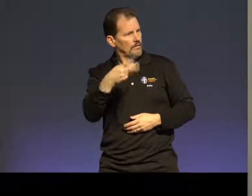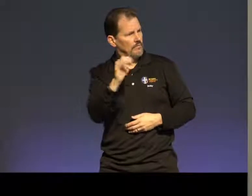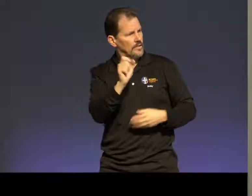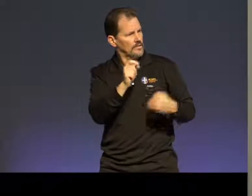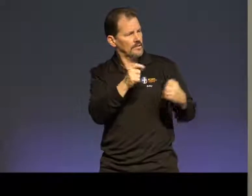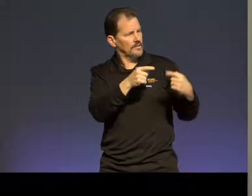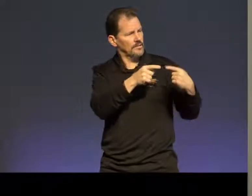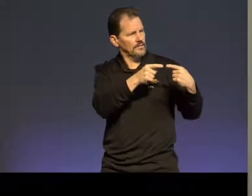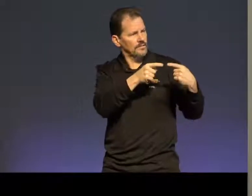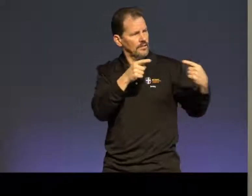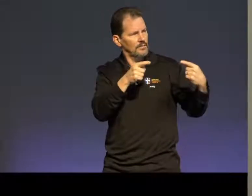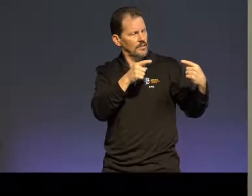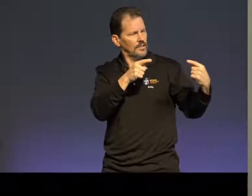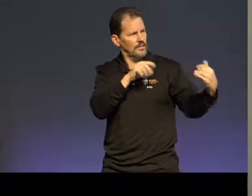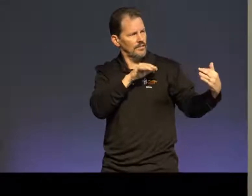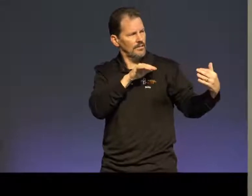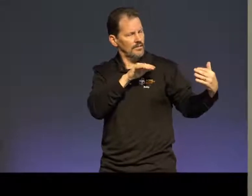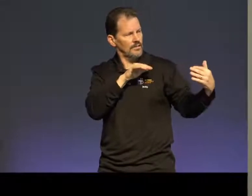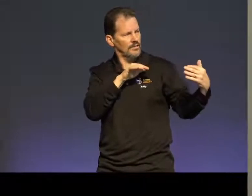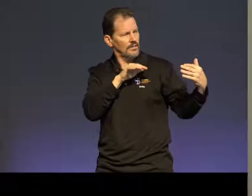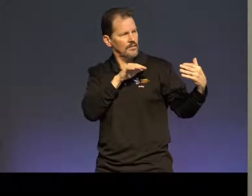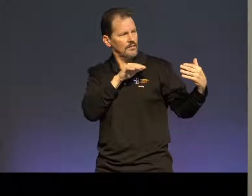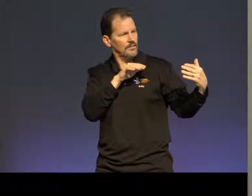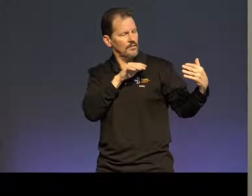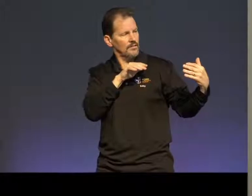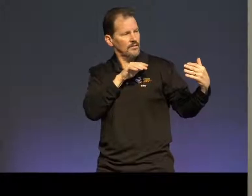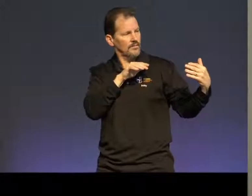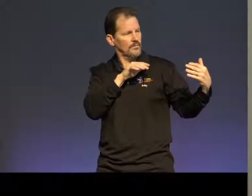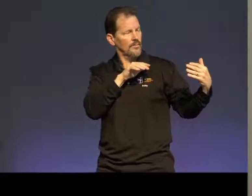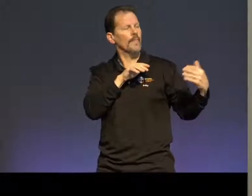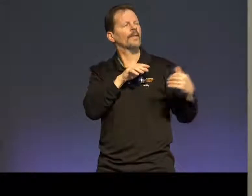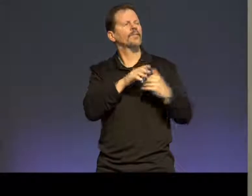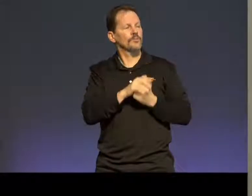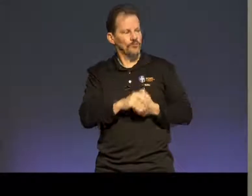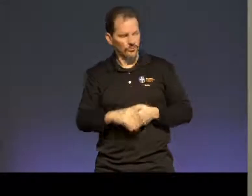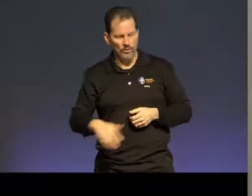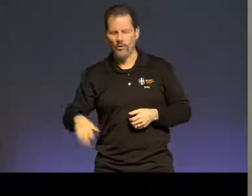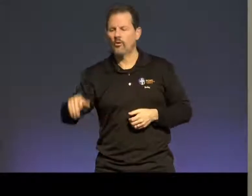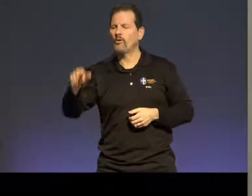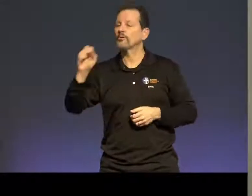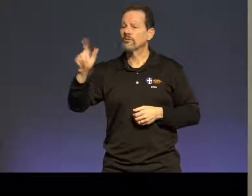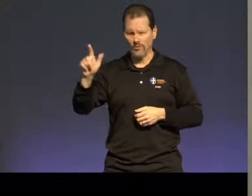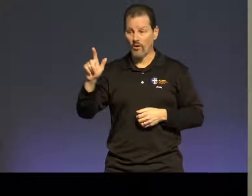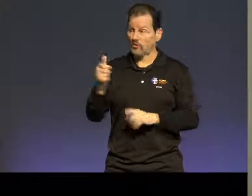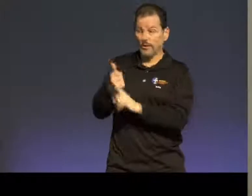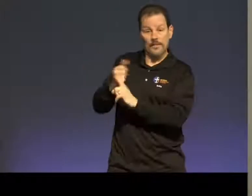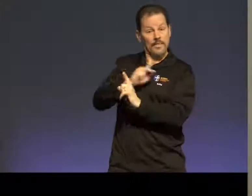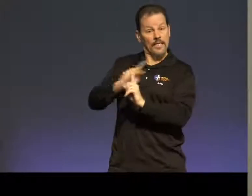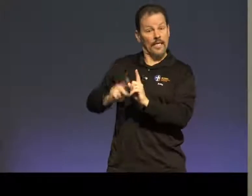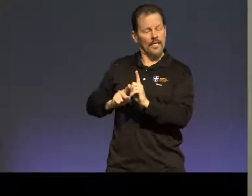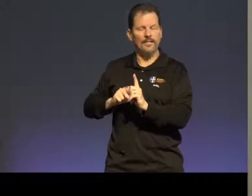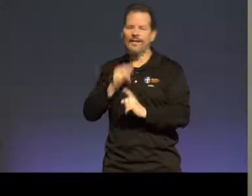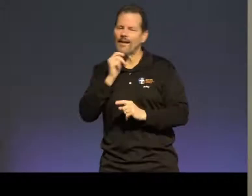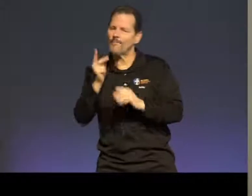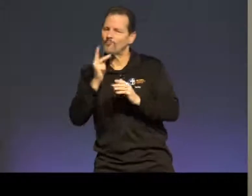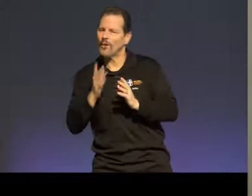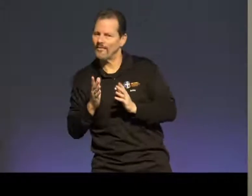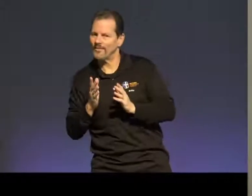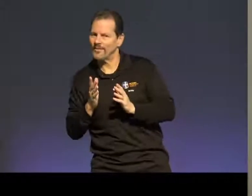So he took Samuel's place. God didn't call him to be prophet, priest, and king. He called him to be the